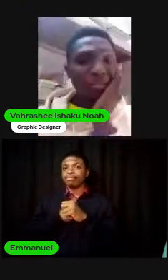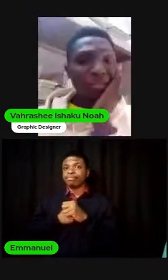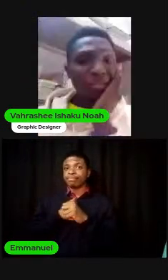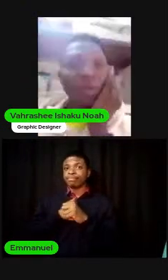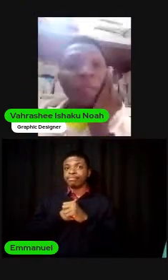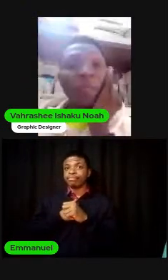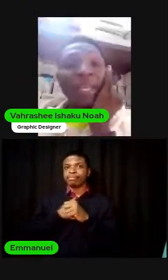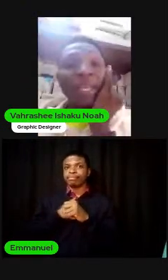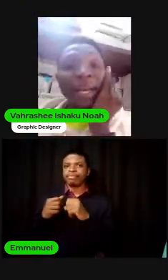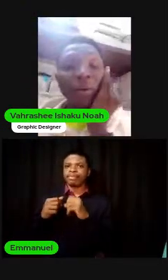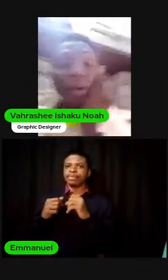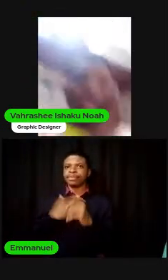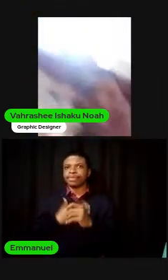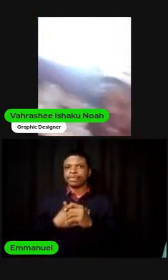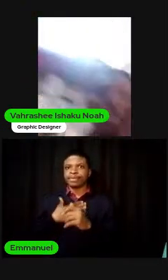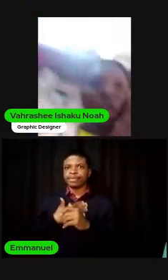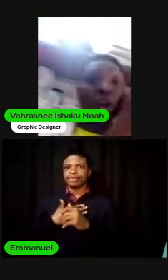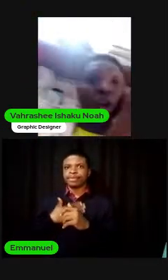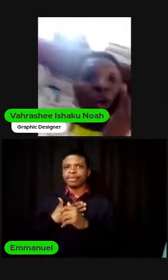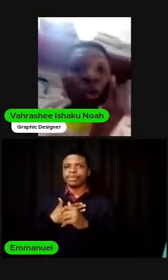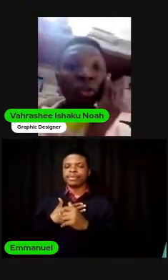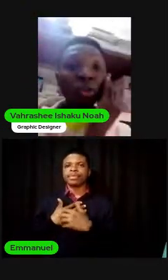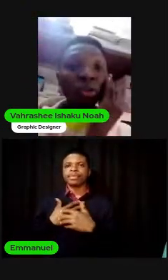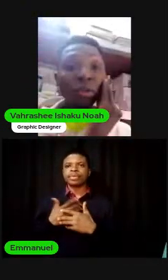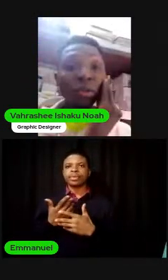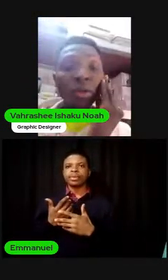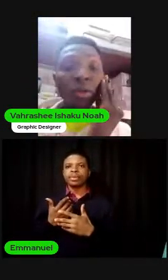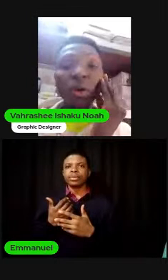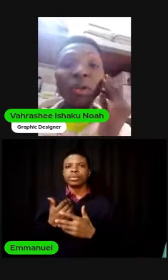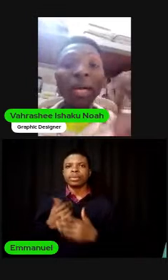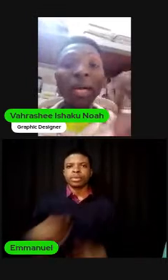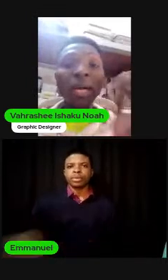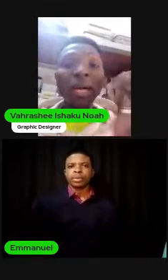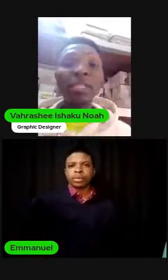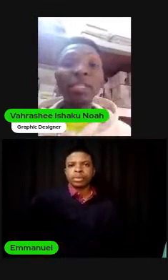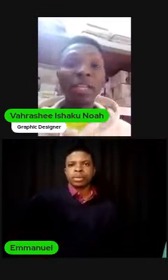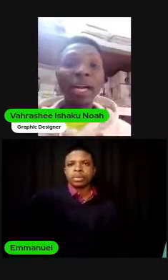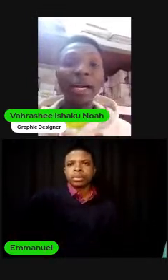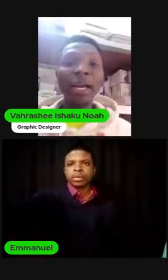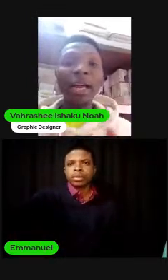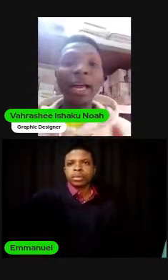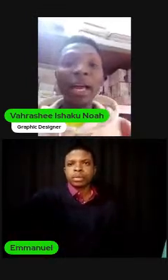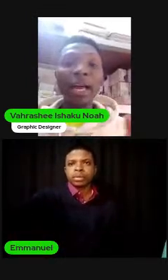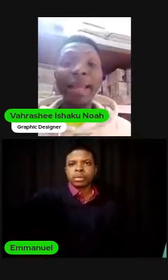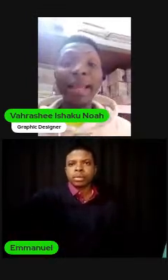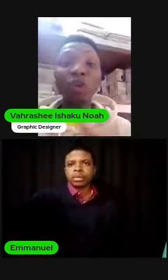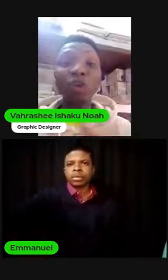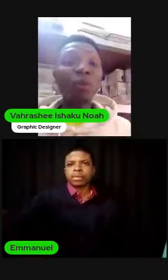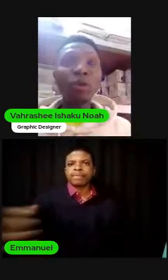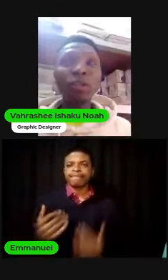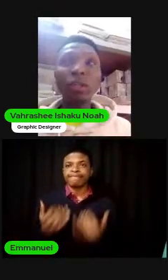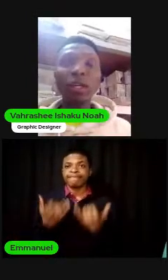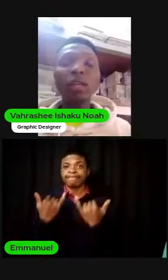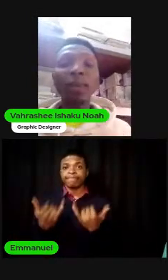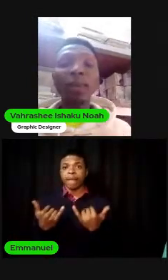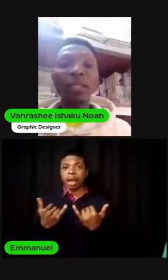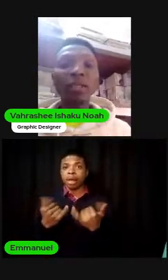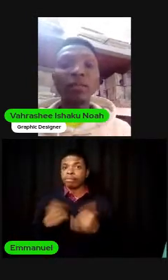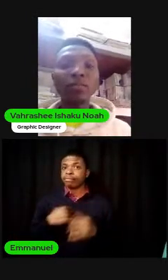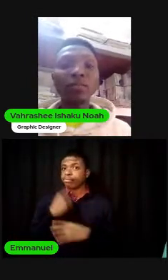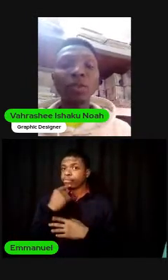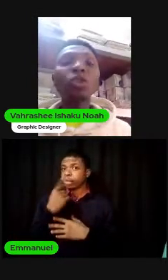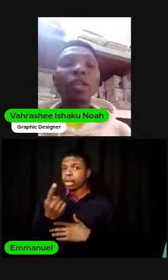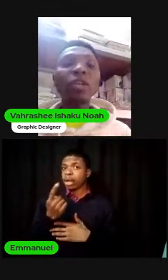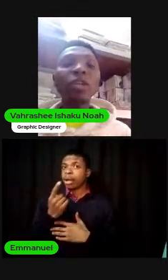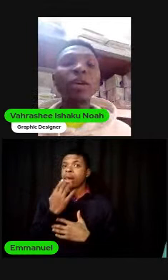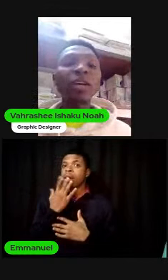having interruptions. Now, I said colors. Colors can be bright or dark, light or bold. It